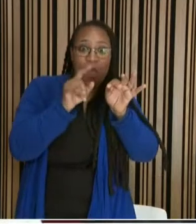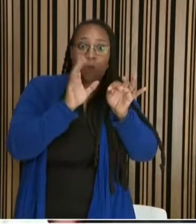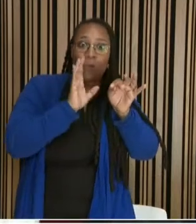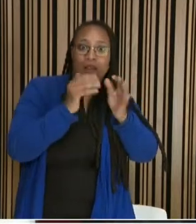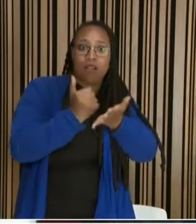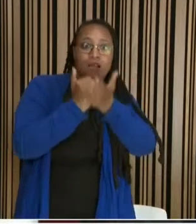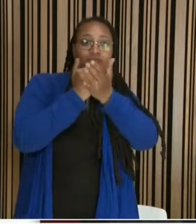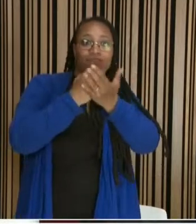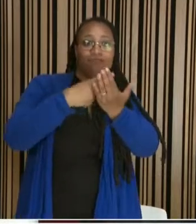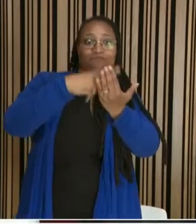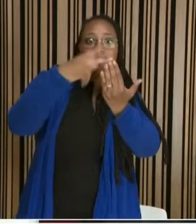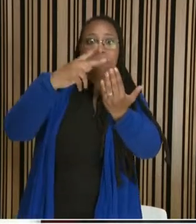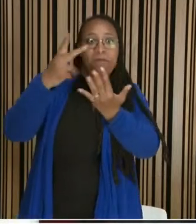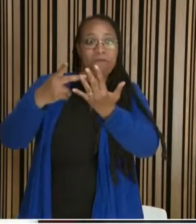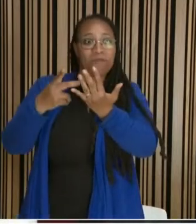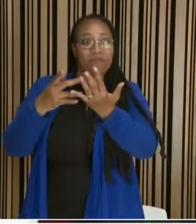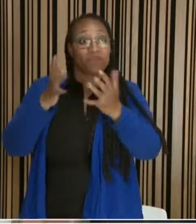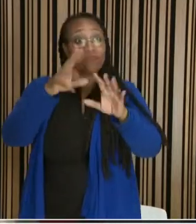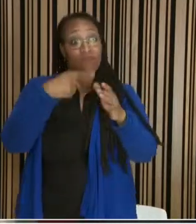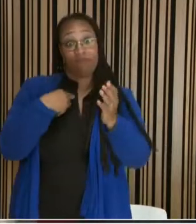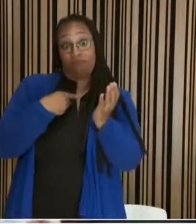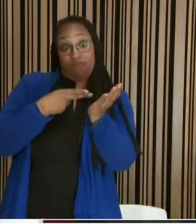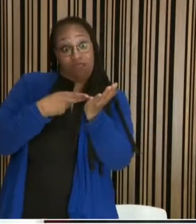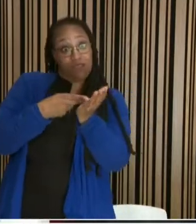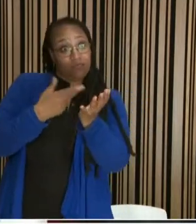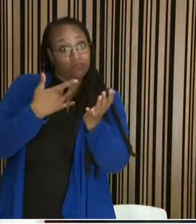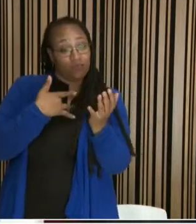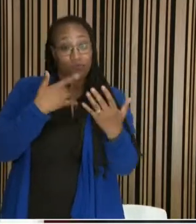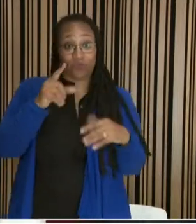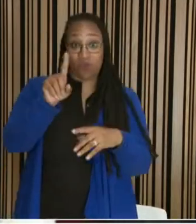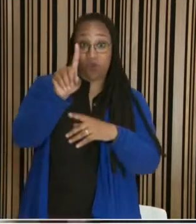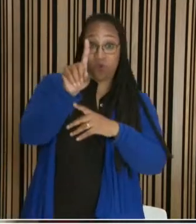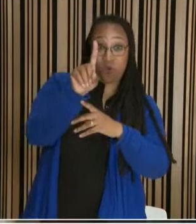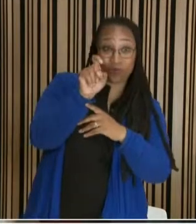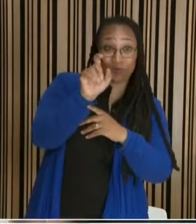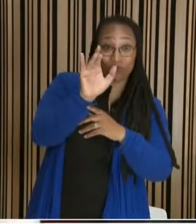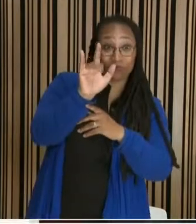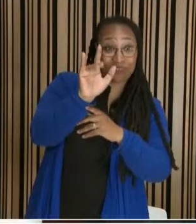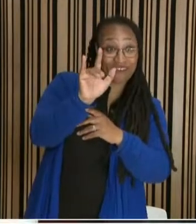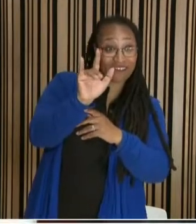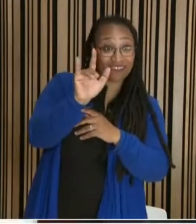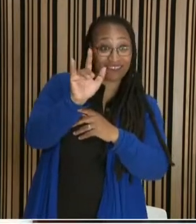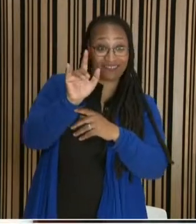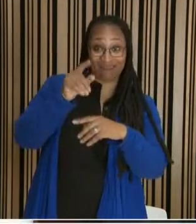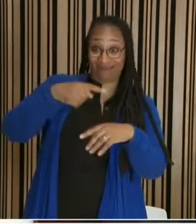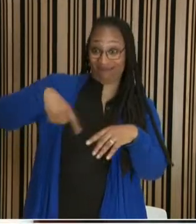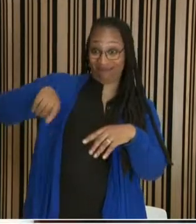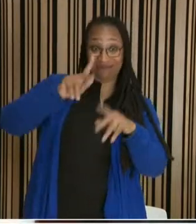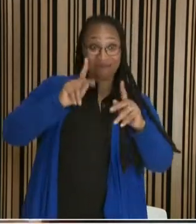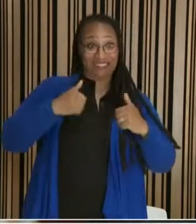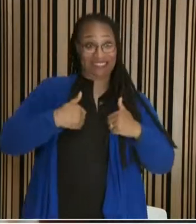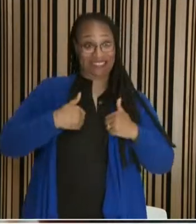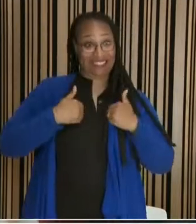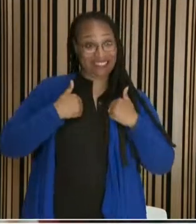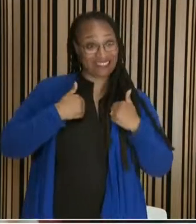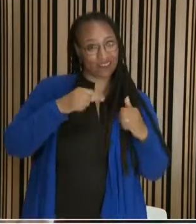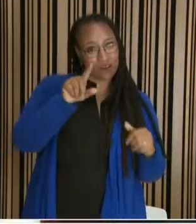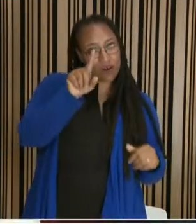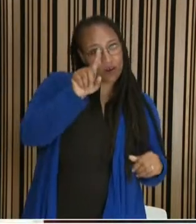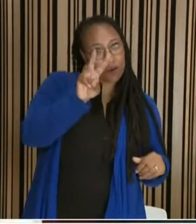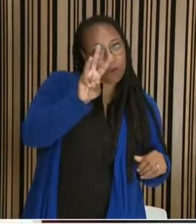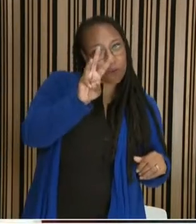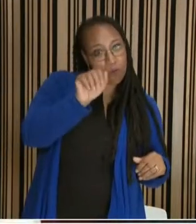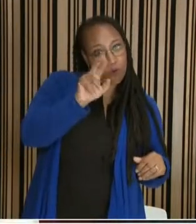have over 125 DC residents, the majority from Ward 7 and 8, kids that are in our police cadet pipeline that ultimately